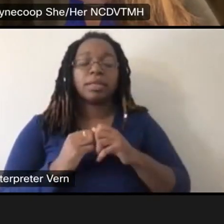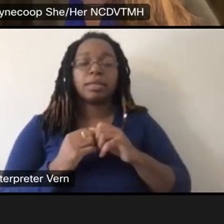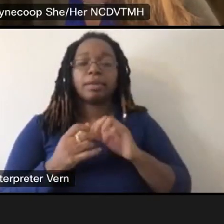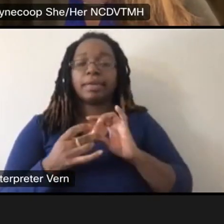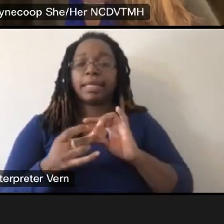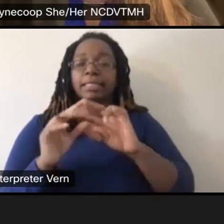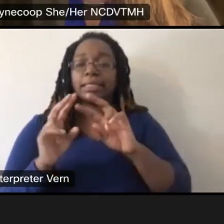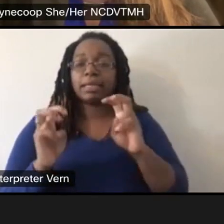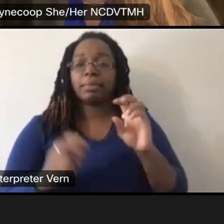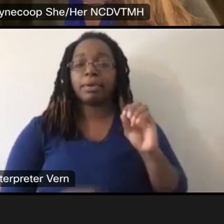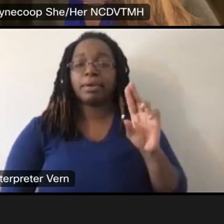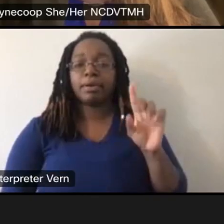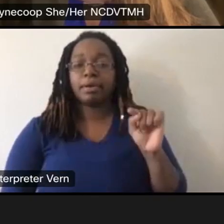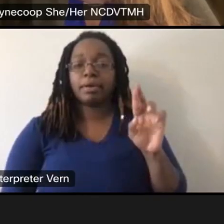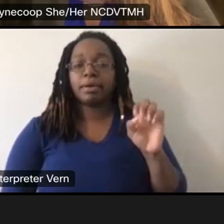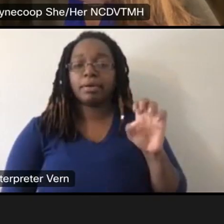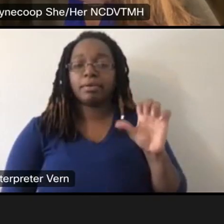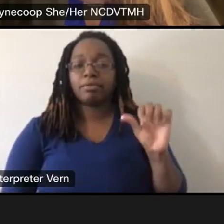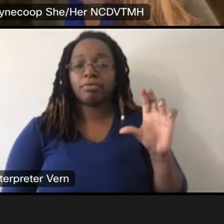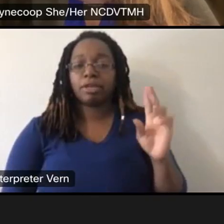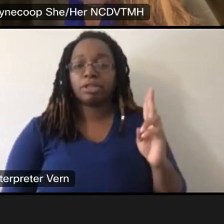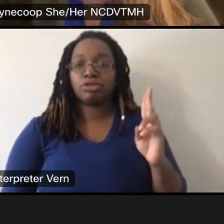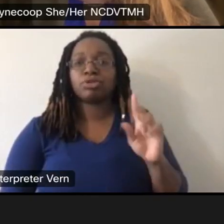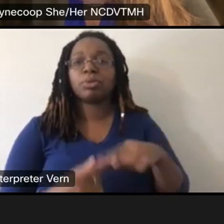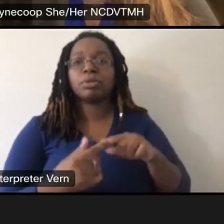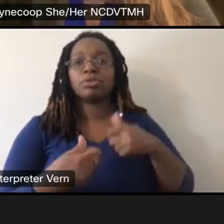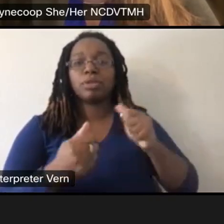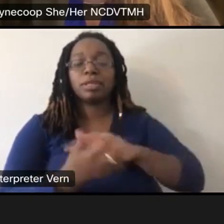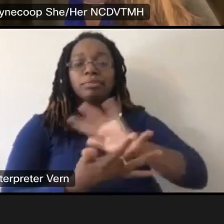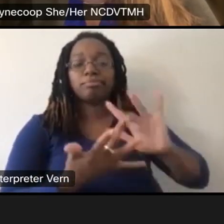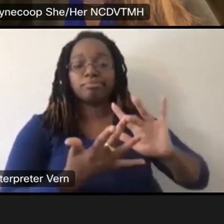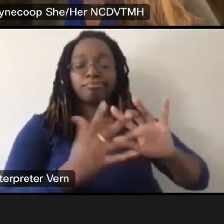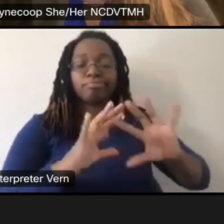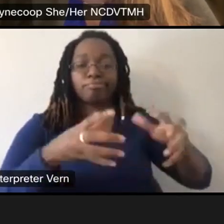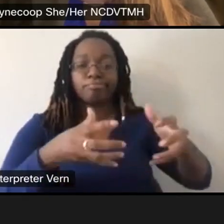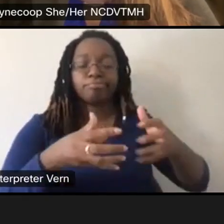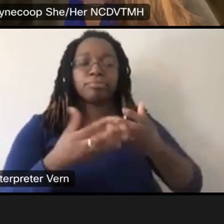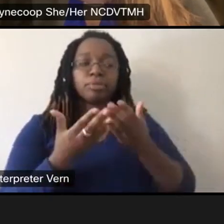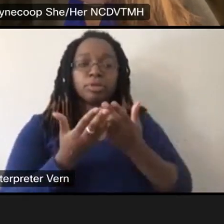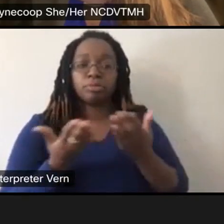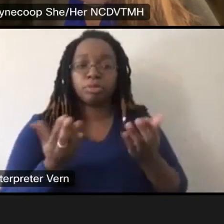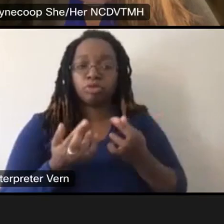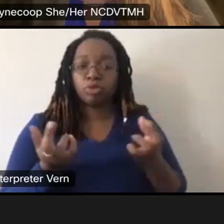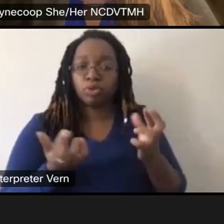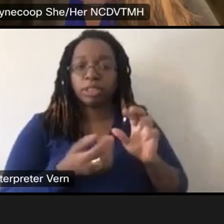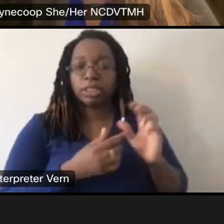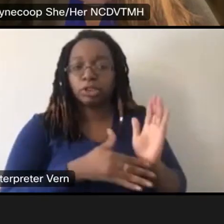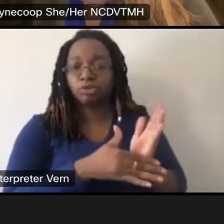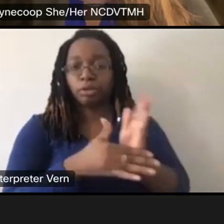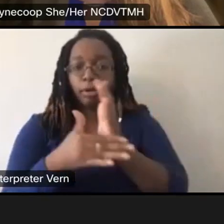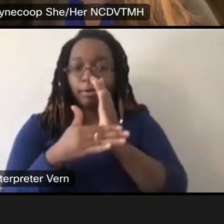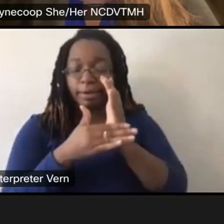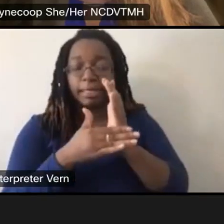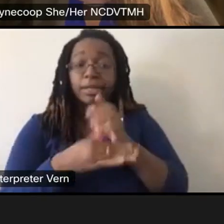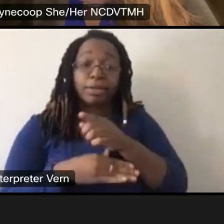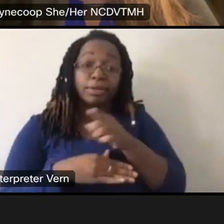making just to consider in your outreach materials and in doing community education that the service providers, you're also